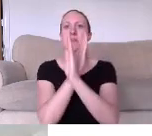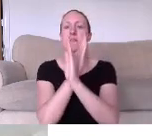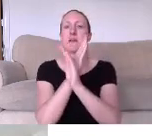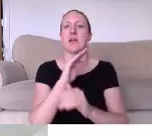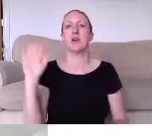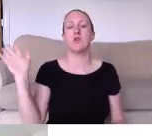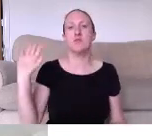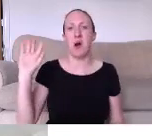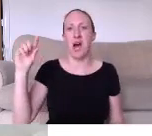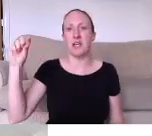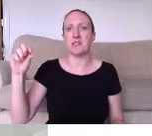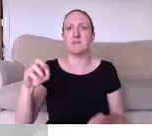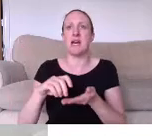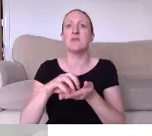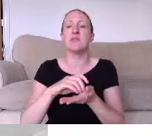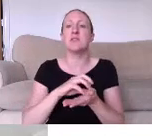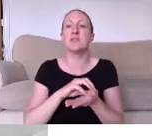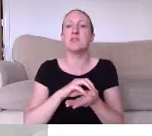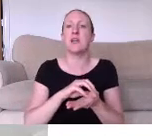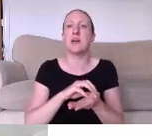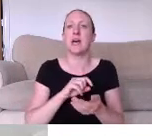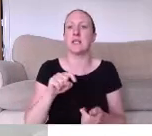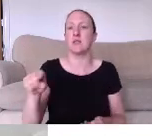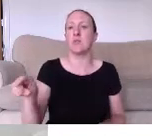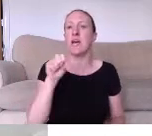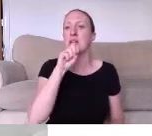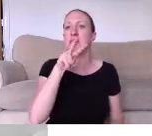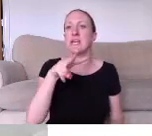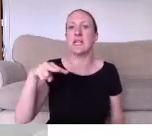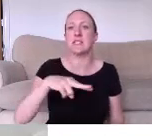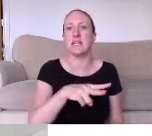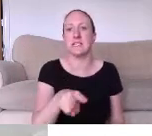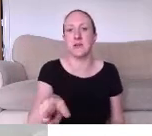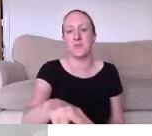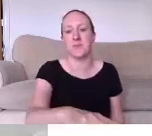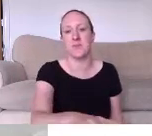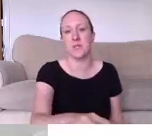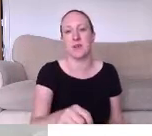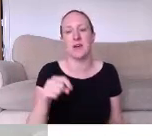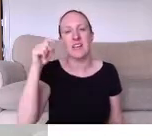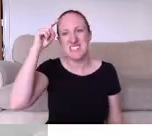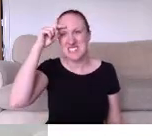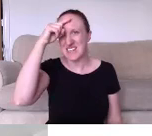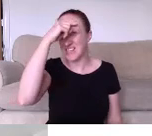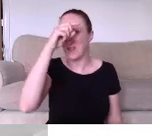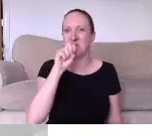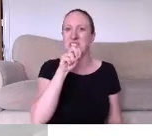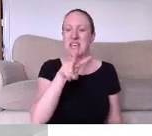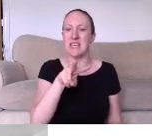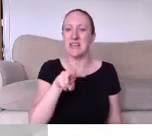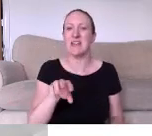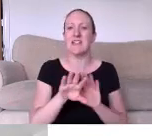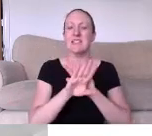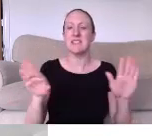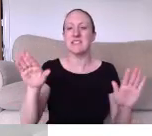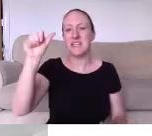hid. Goodbye, little mouse." And away snake slid. Silly old